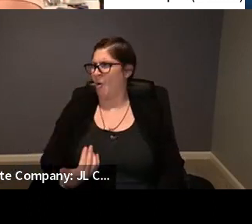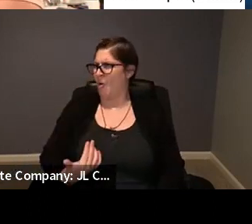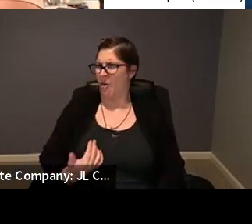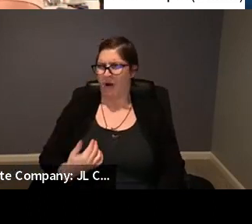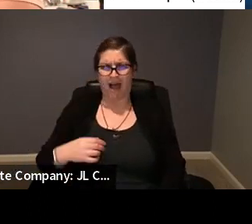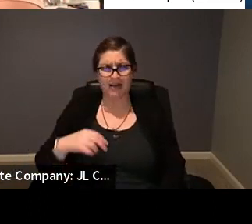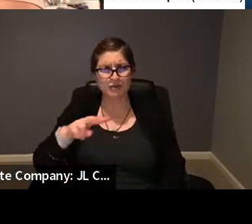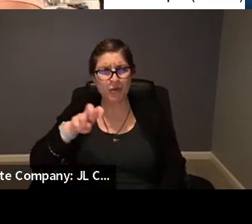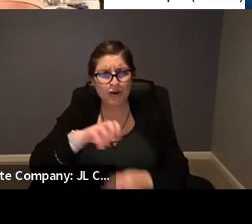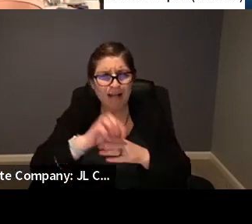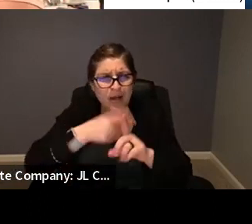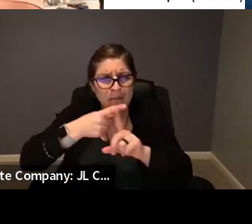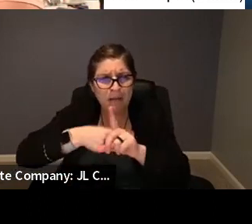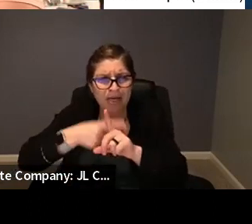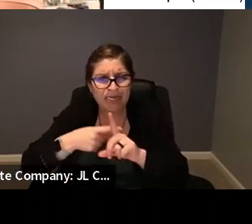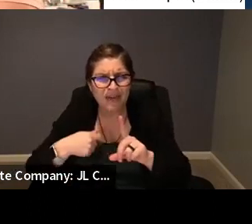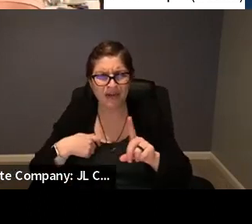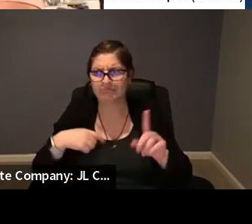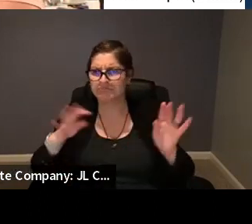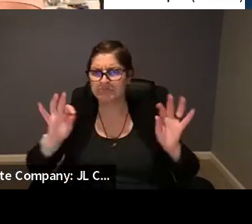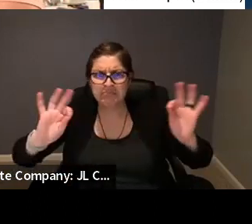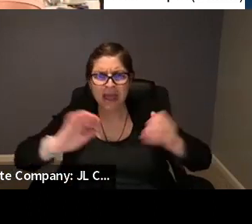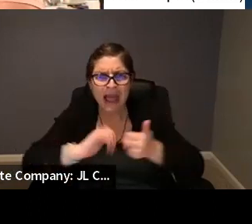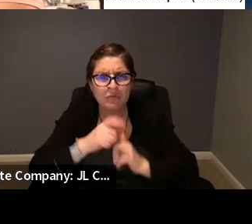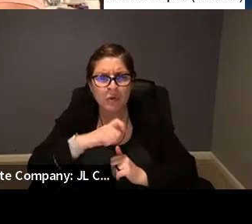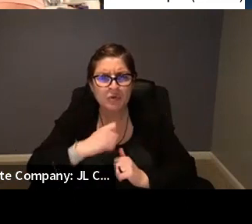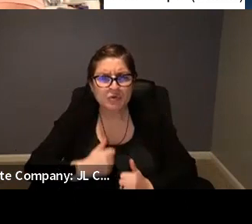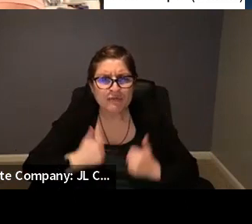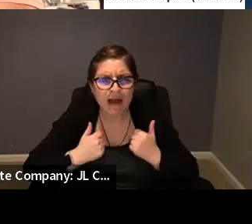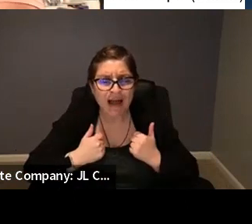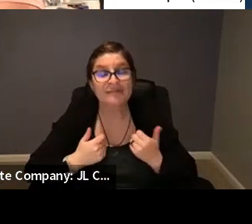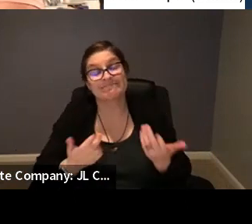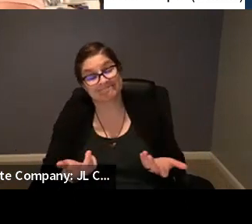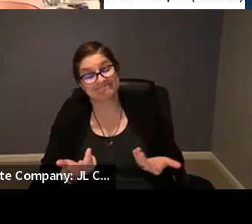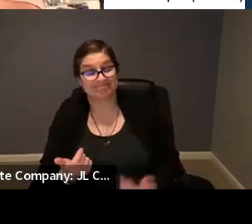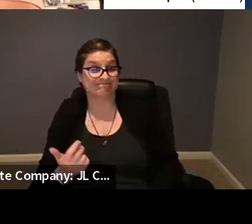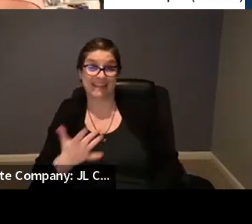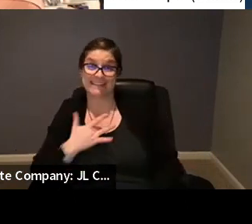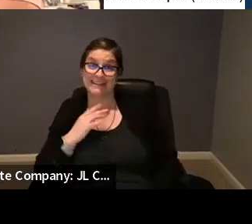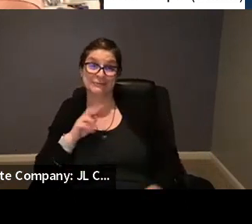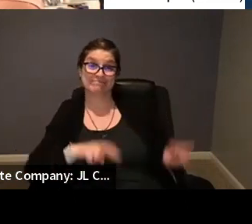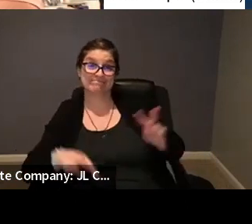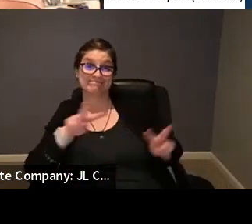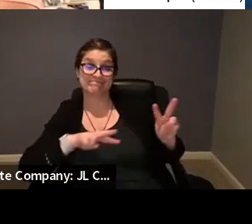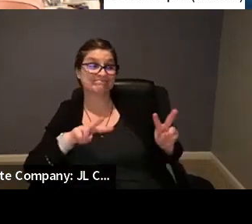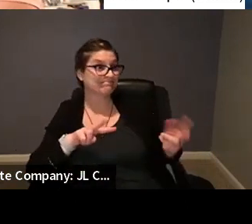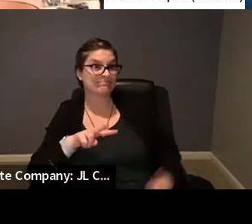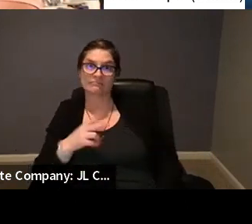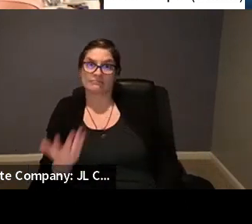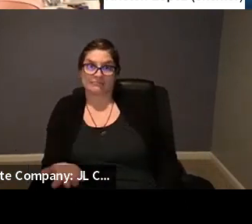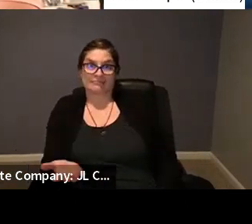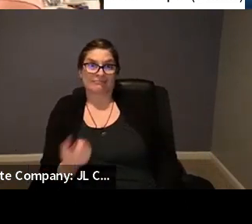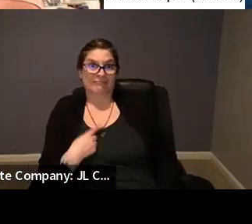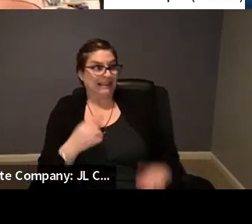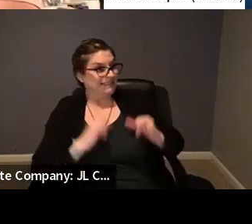month. How long has this been going on? And it's, you know, I tend to sit in the back and just be like, well, you know, this has been the damn world. I've been